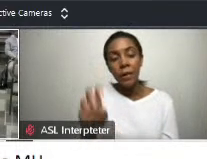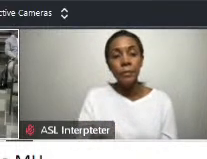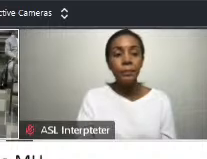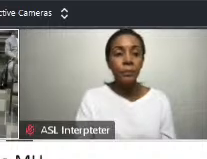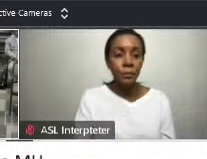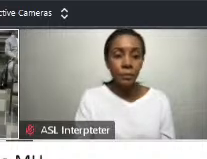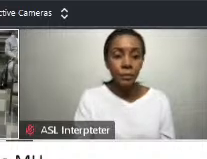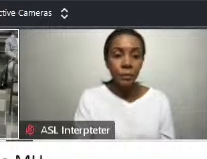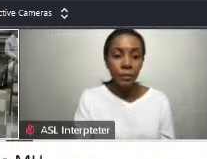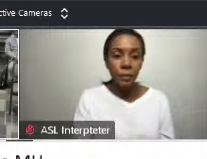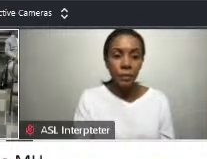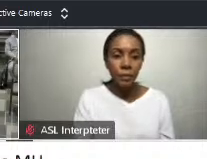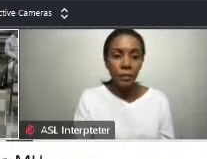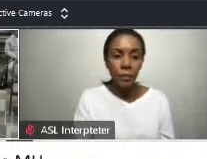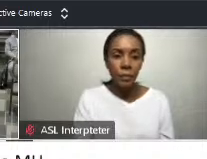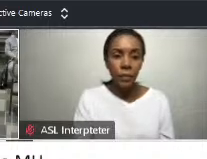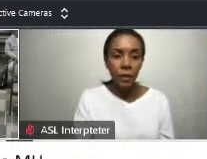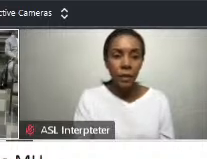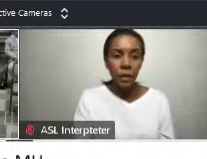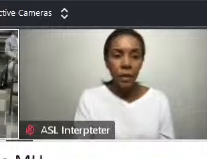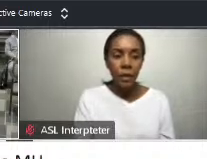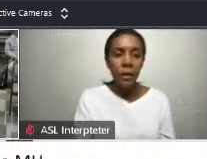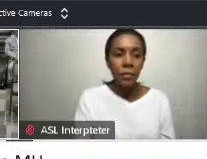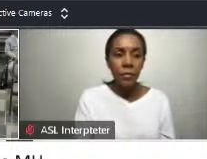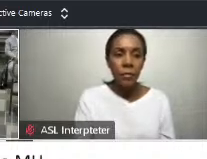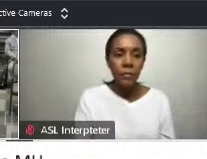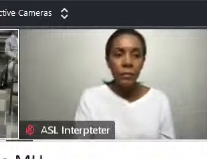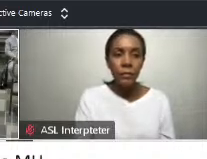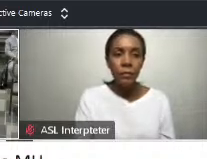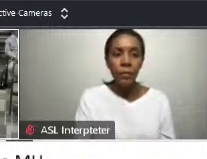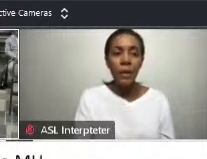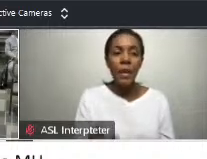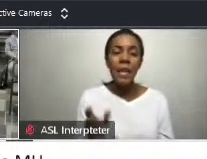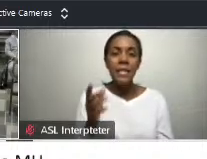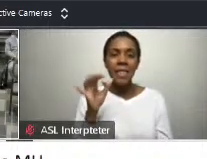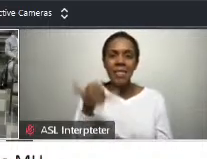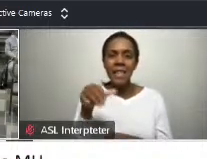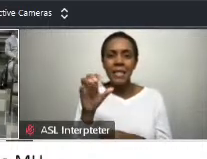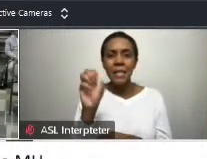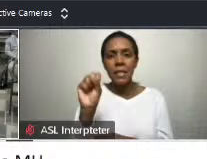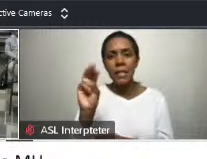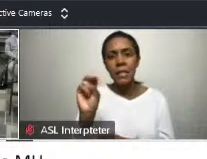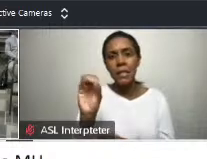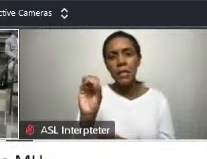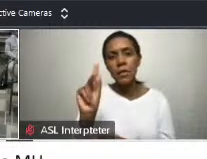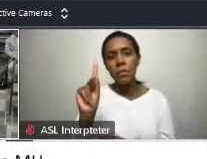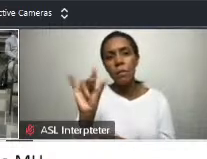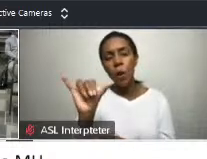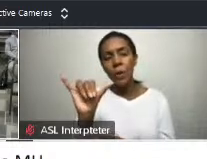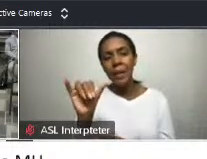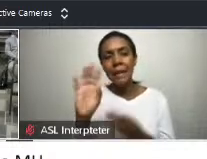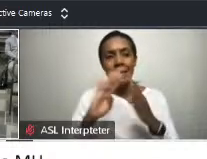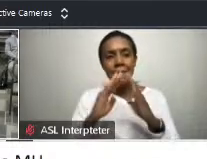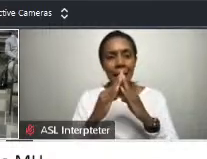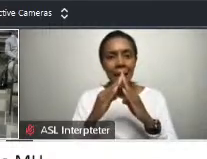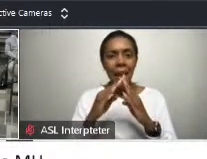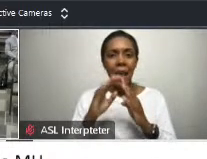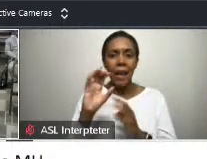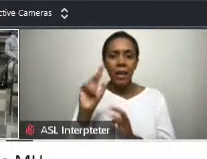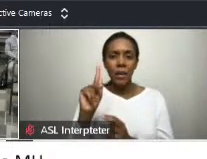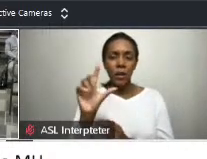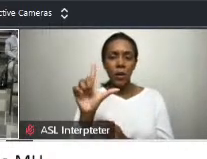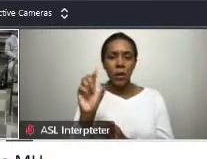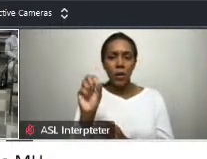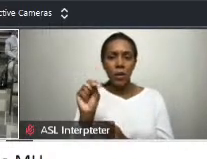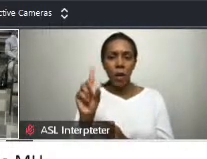There are a couple of areas here. This is the Smoky City and Klondike areas where along Jackson, you've got a large band